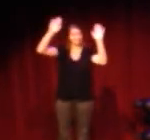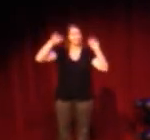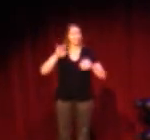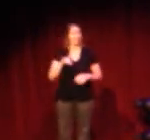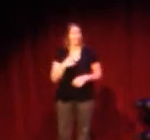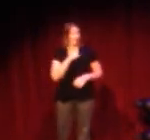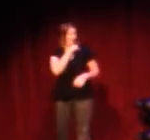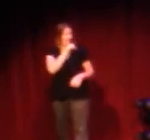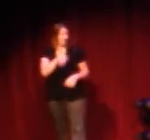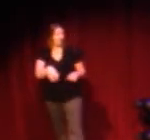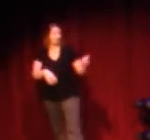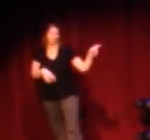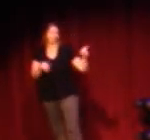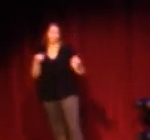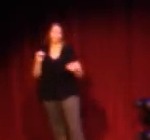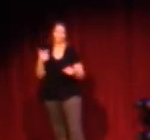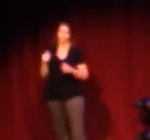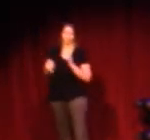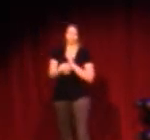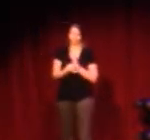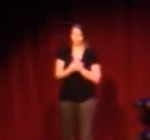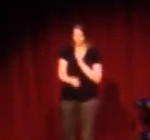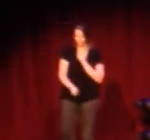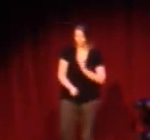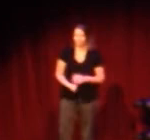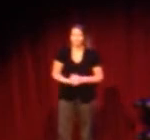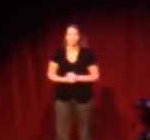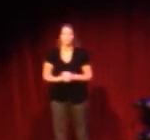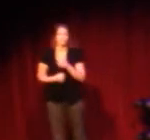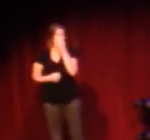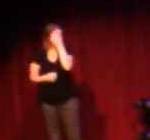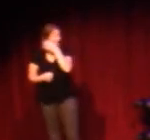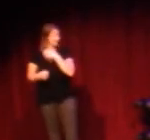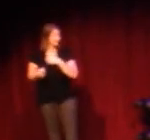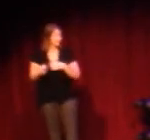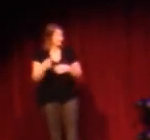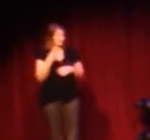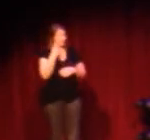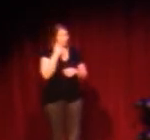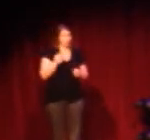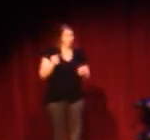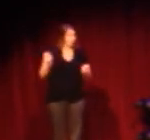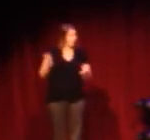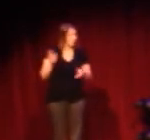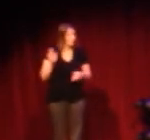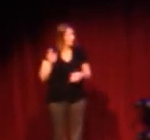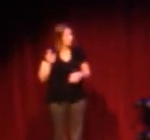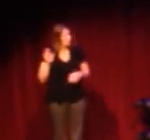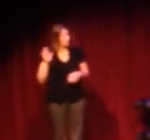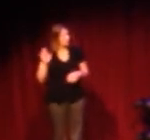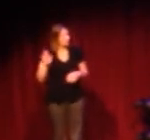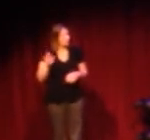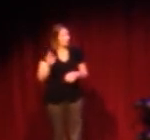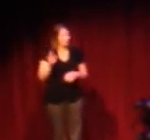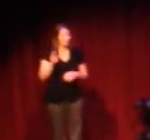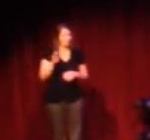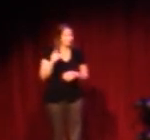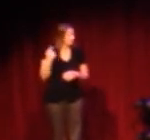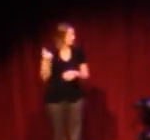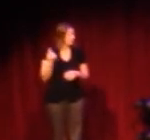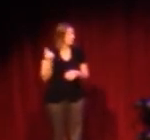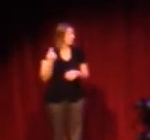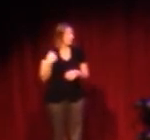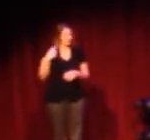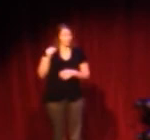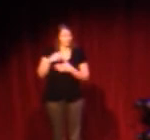Oh, she does yoga. All right, let's... Did you just throw your beats? I did. They're like 20 bucks. I'm right here,